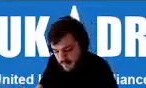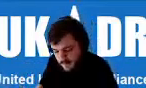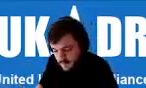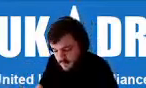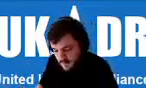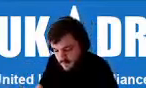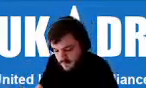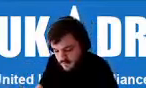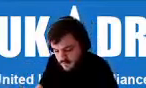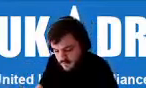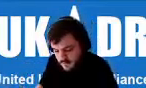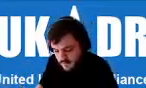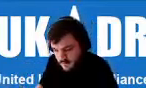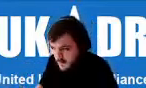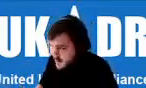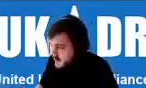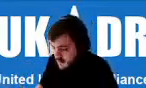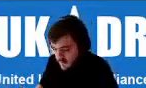message.